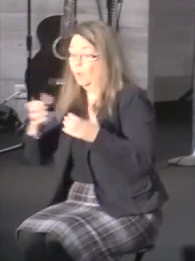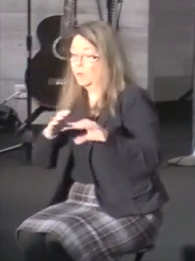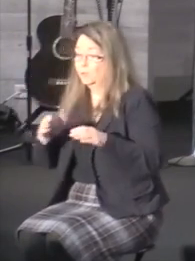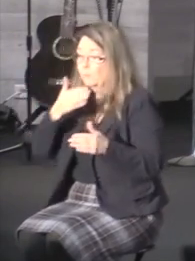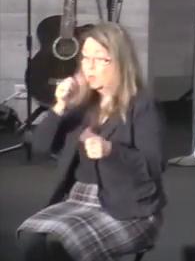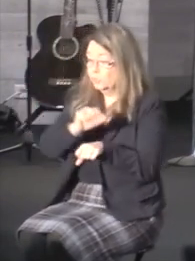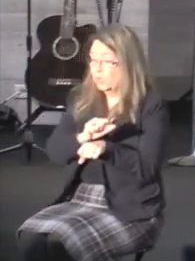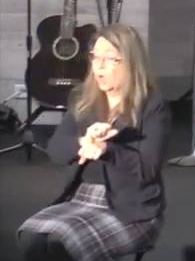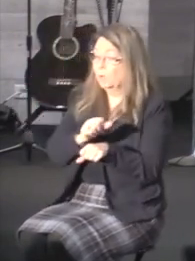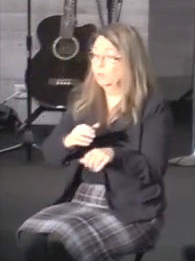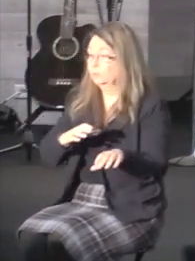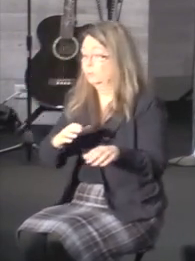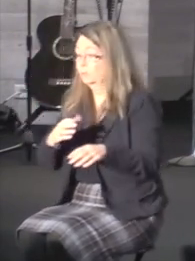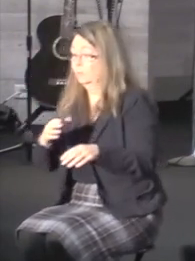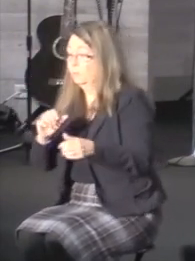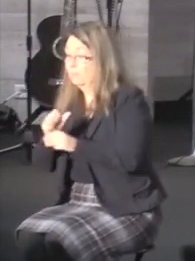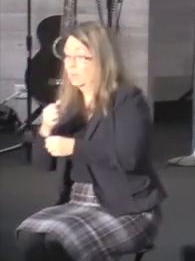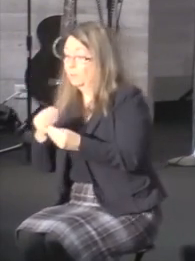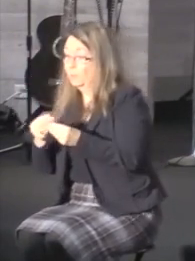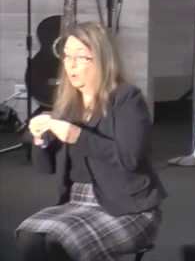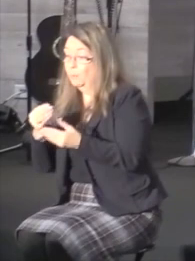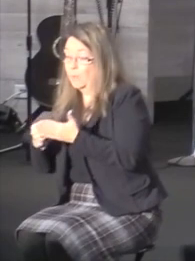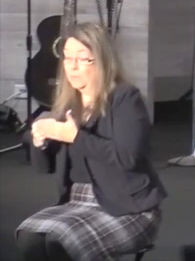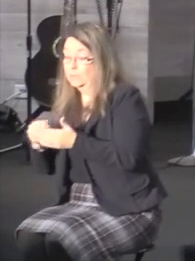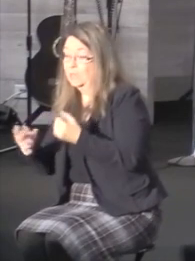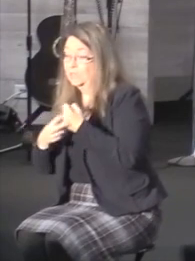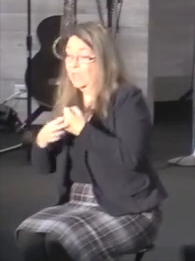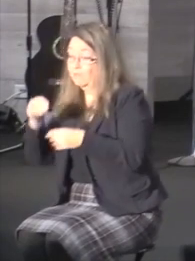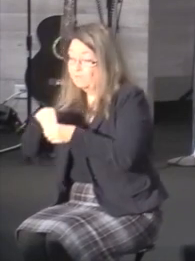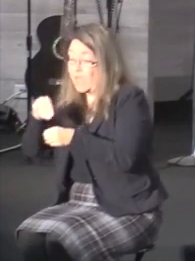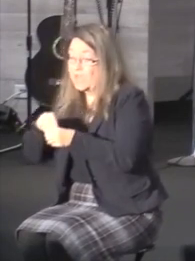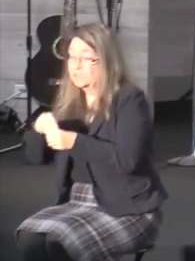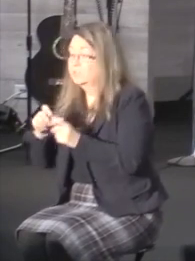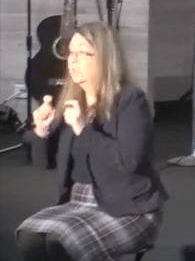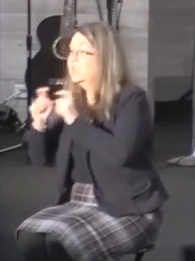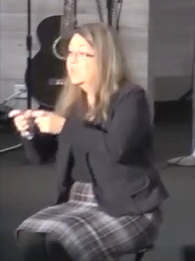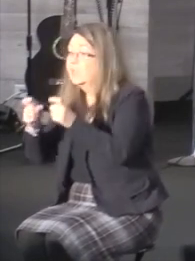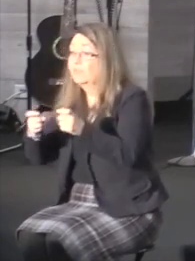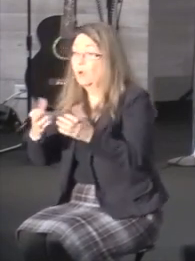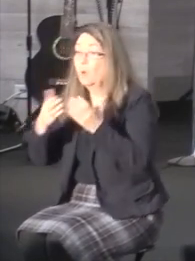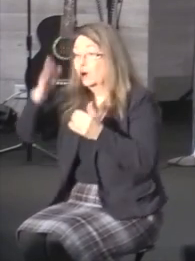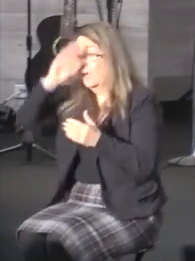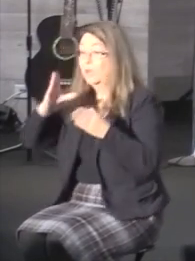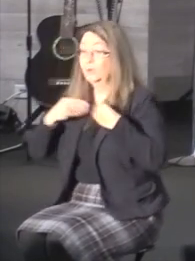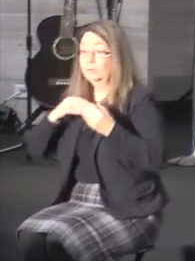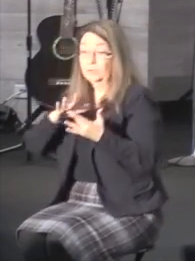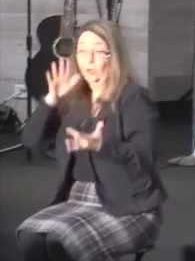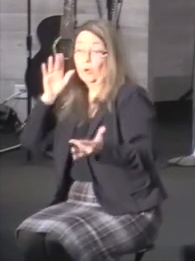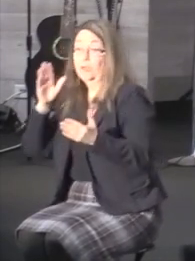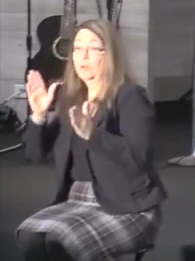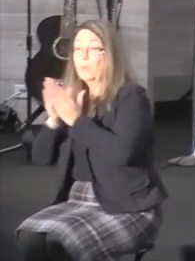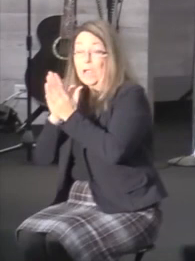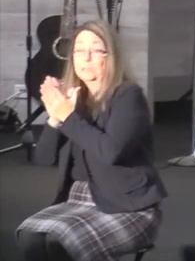a better job. Here's why I want to make more money. Here's why I want to save and invest and give is because I want God to be glorified and